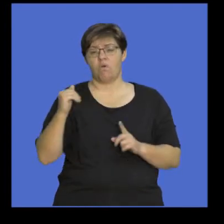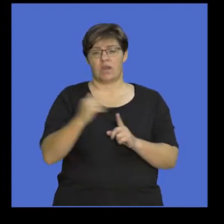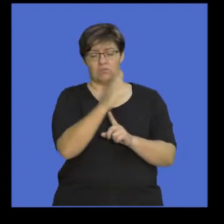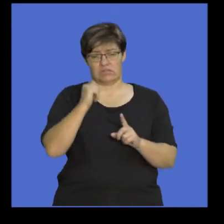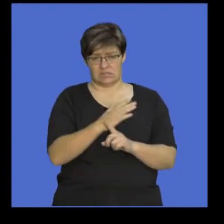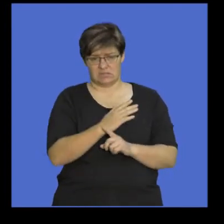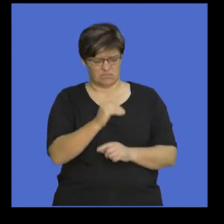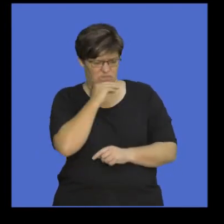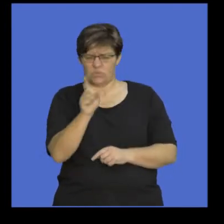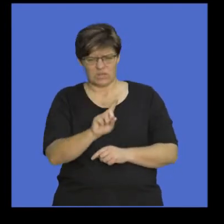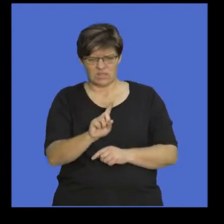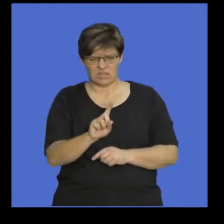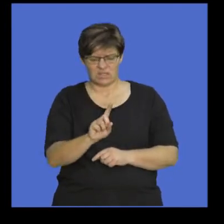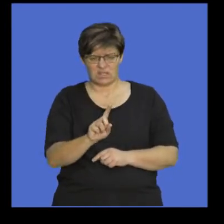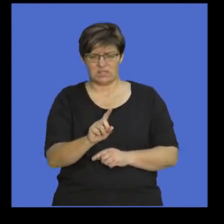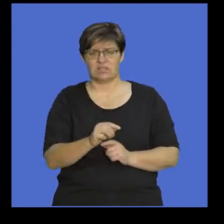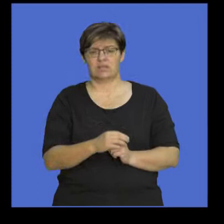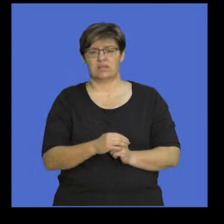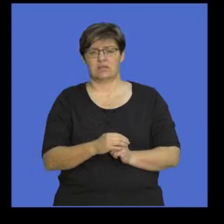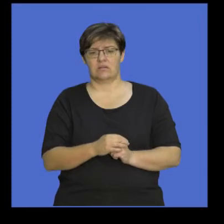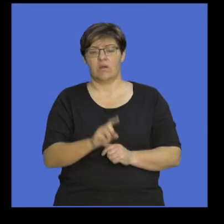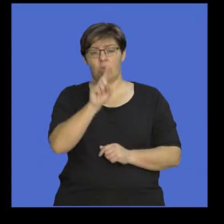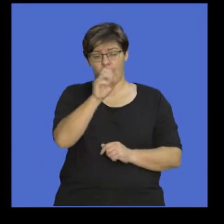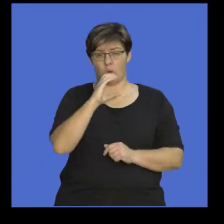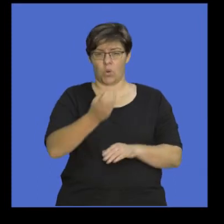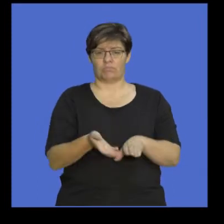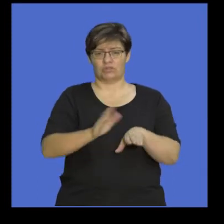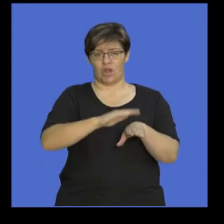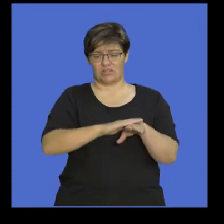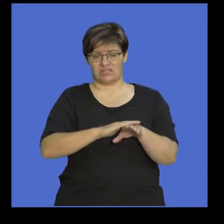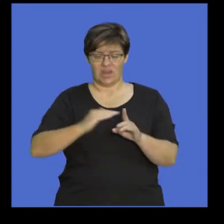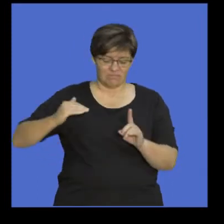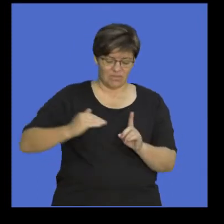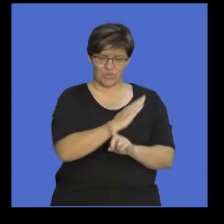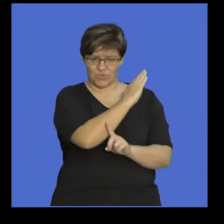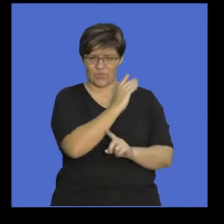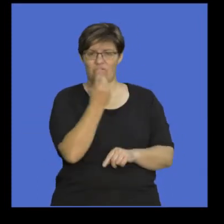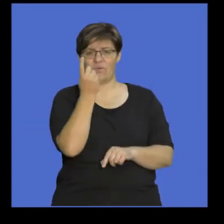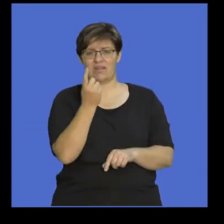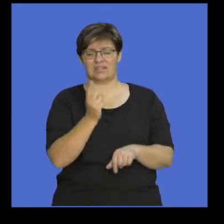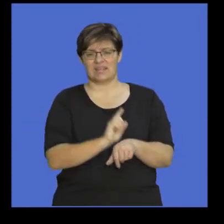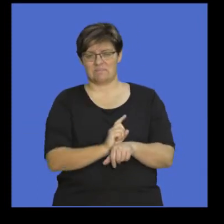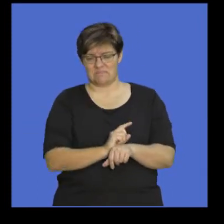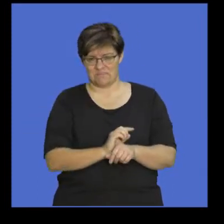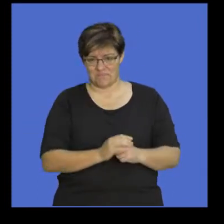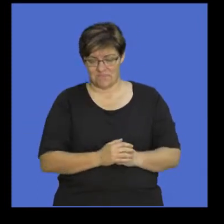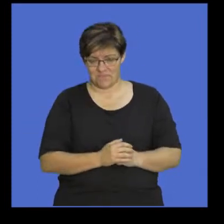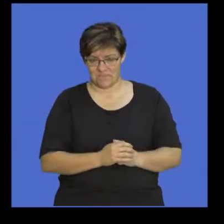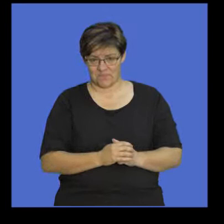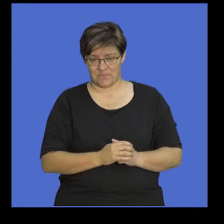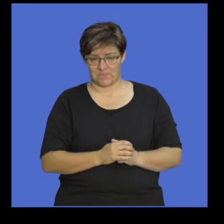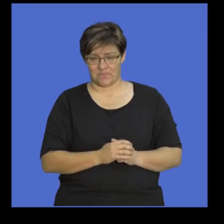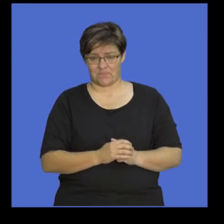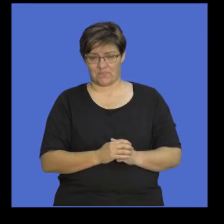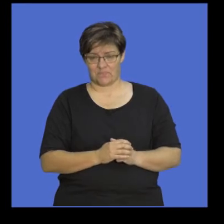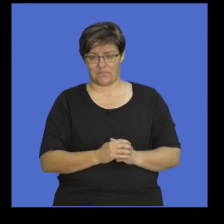when it's 1 ampere of current, what does it mean? It means, you know, a coulomb of charge passes through a point per unit time,